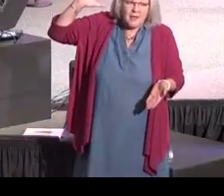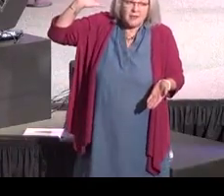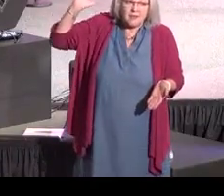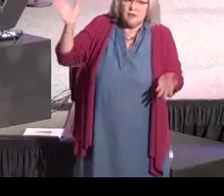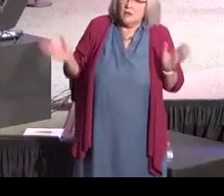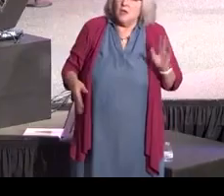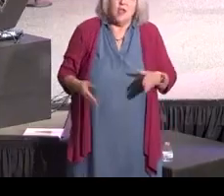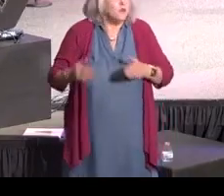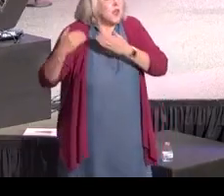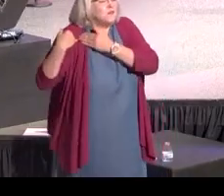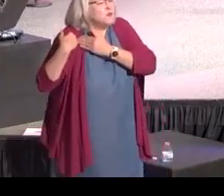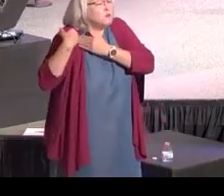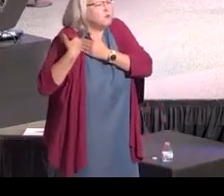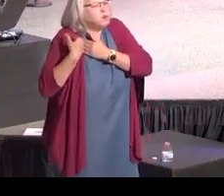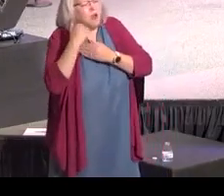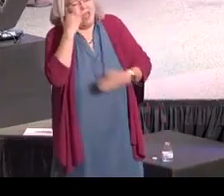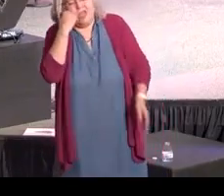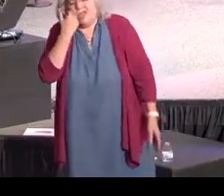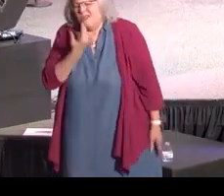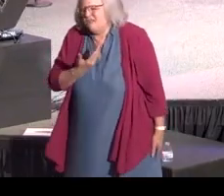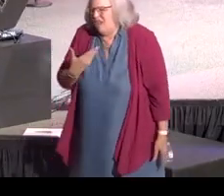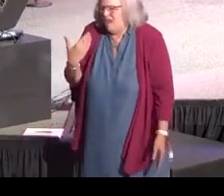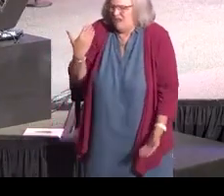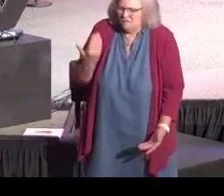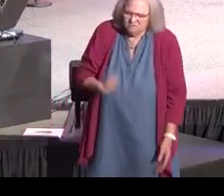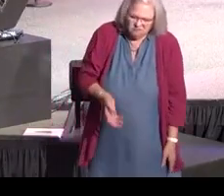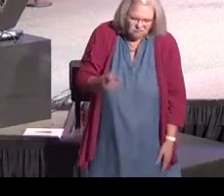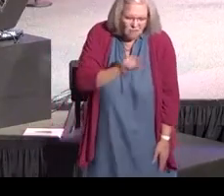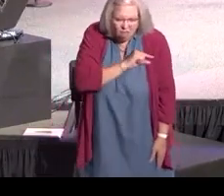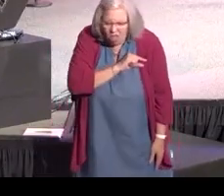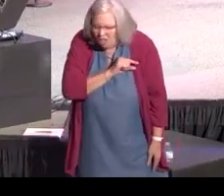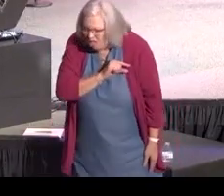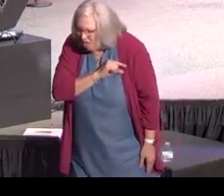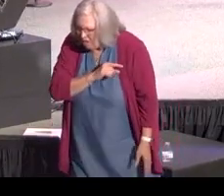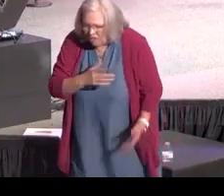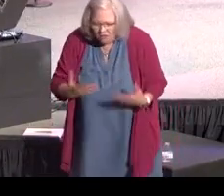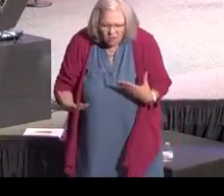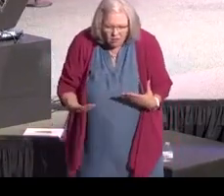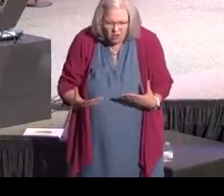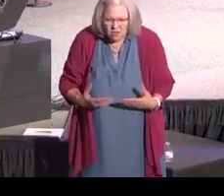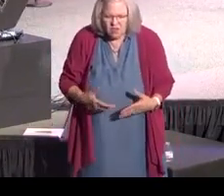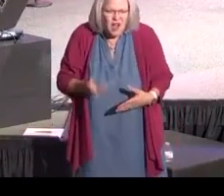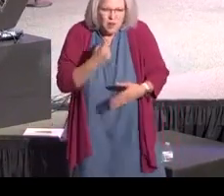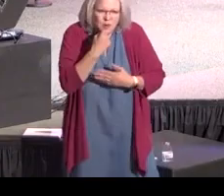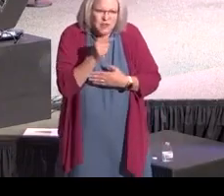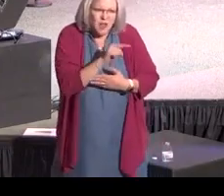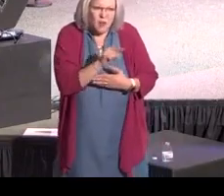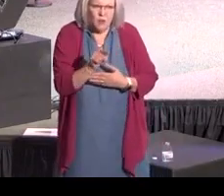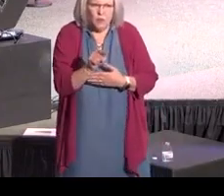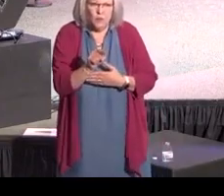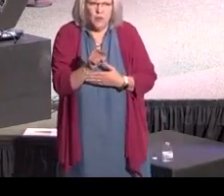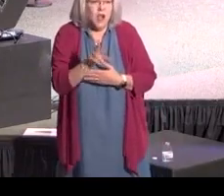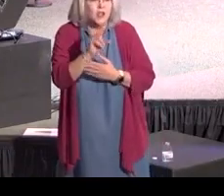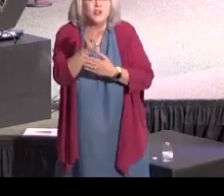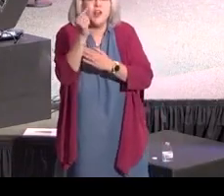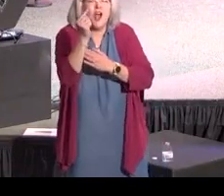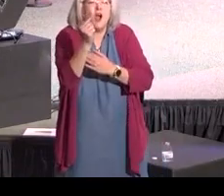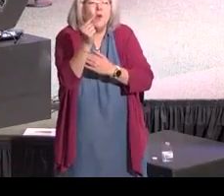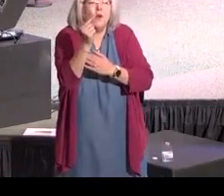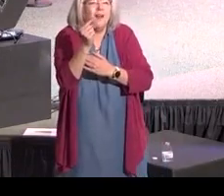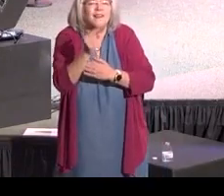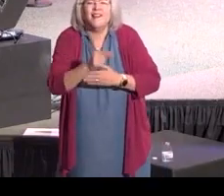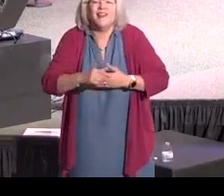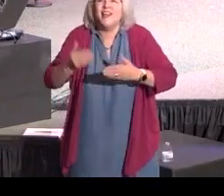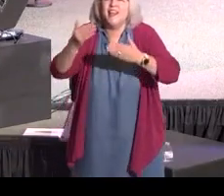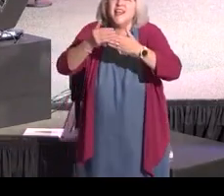carry around with you, a lot of shame, guilt. I want to tell you, no one is